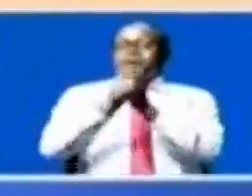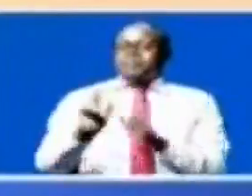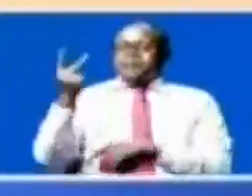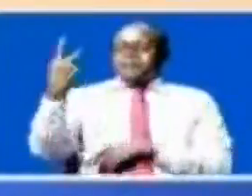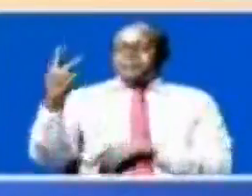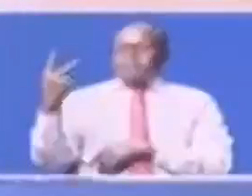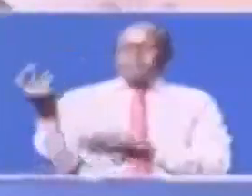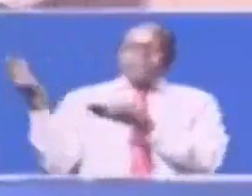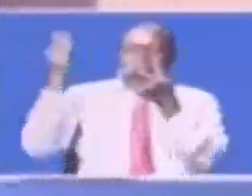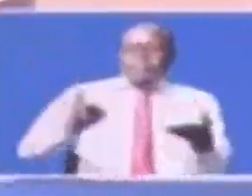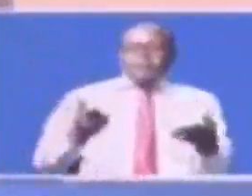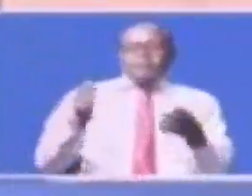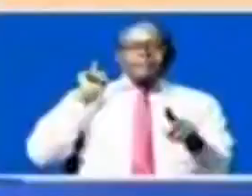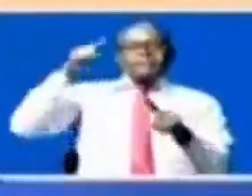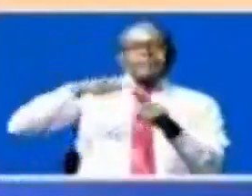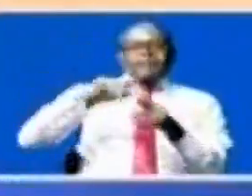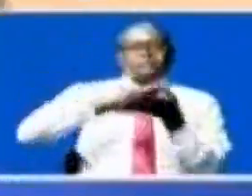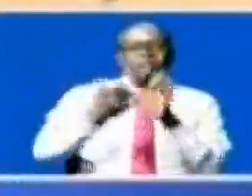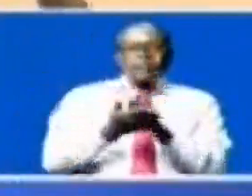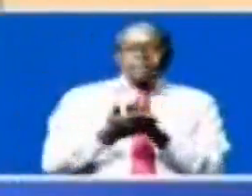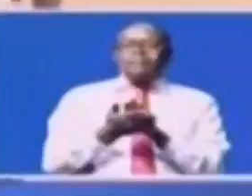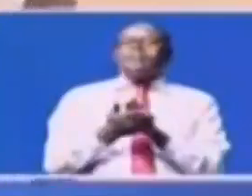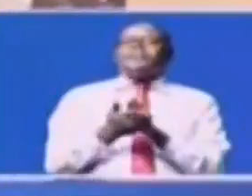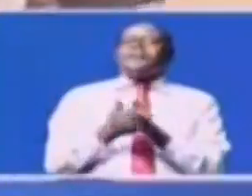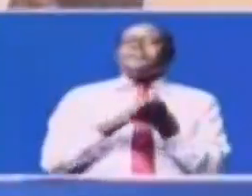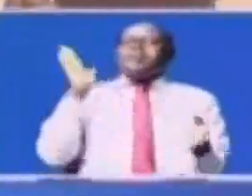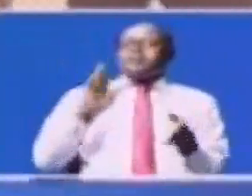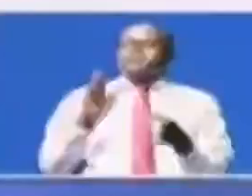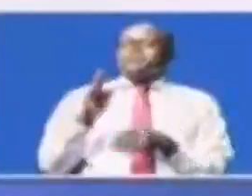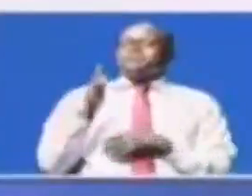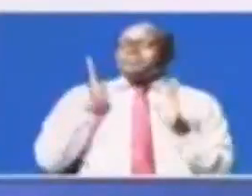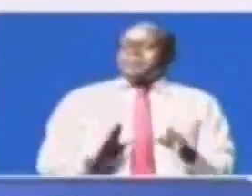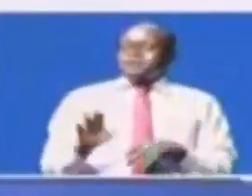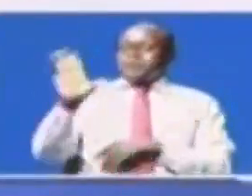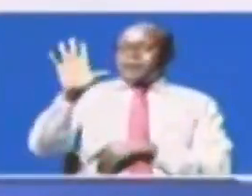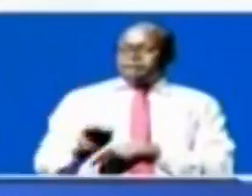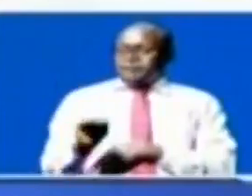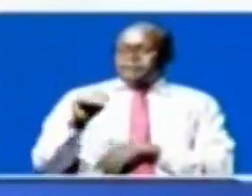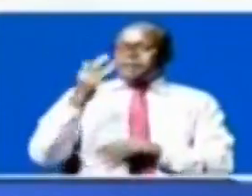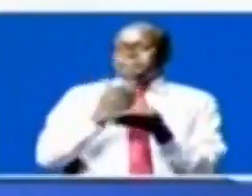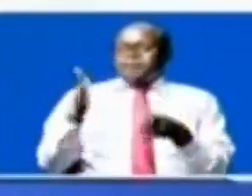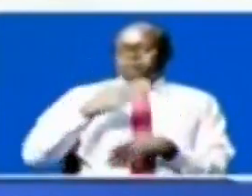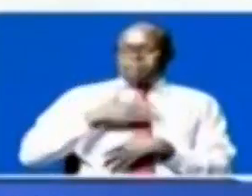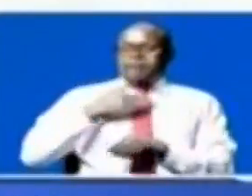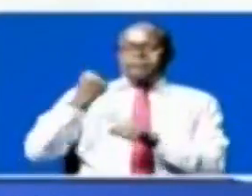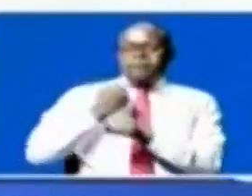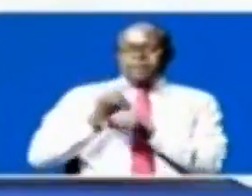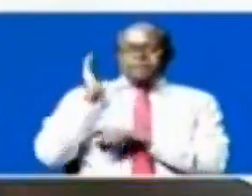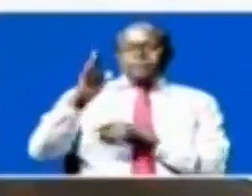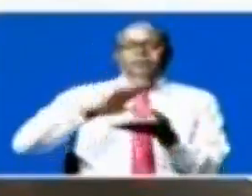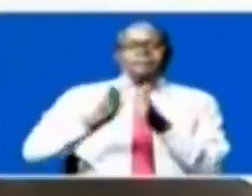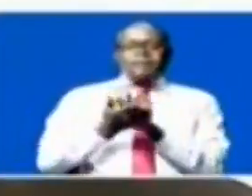came with that target of also being the most valuable player in Africa. And out of my performance, I think that I'll be one of them.